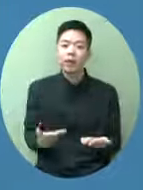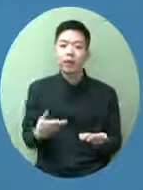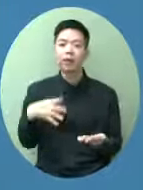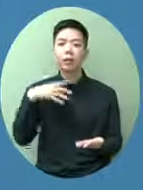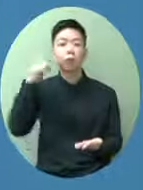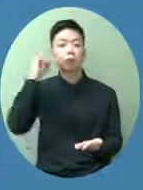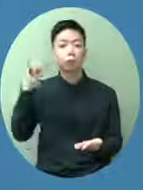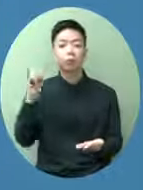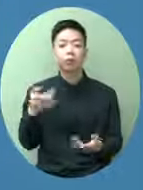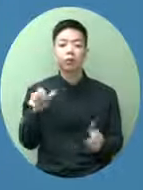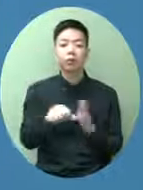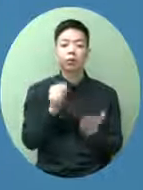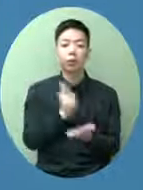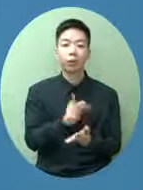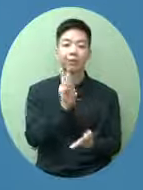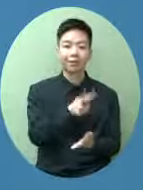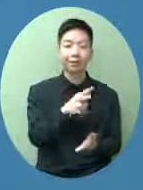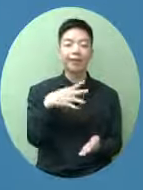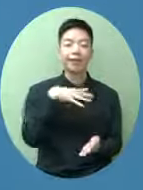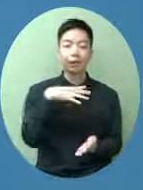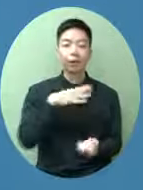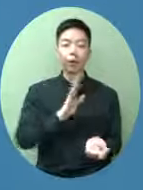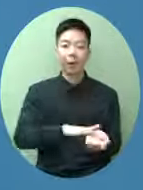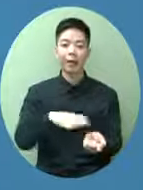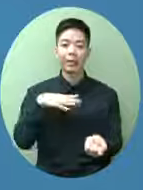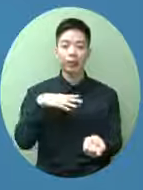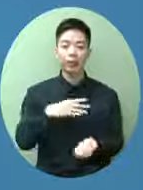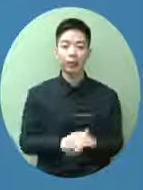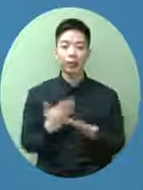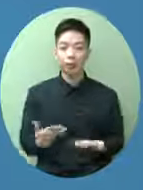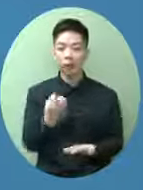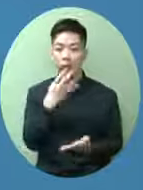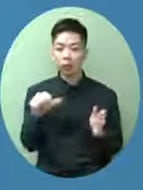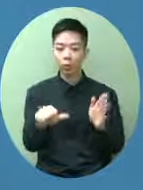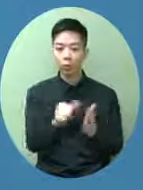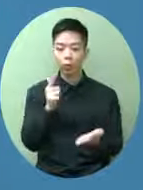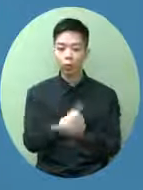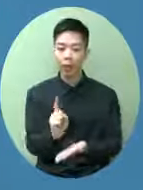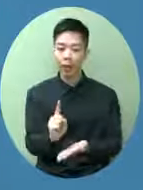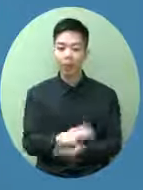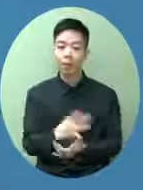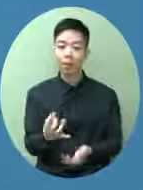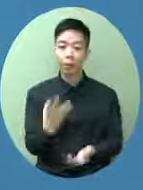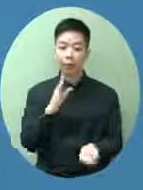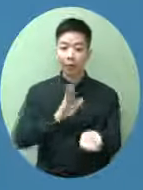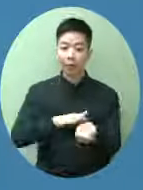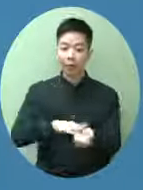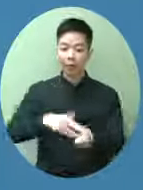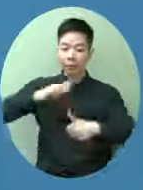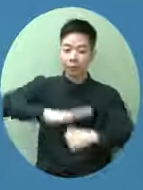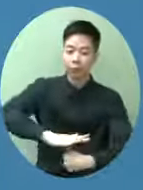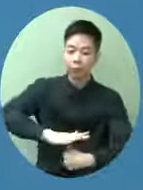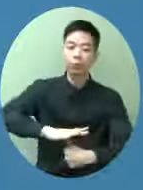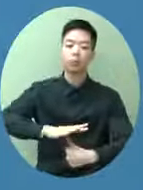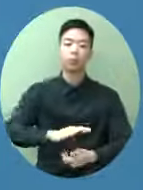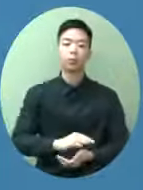priority of Hong Kong nowis to control the COVID-19 situations more or less we have